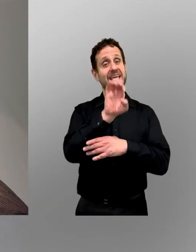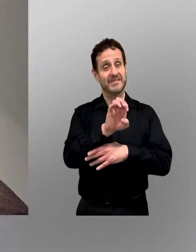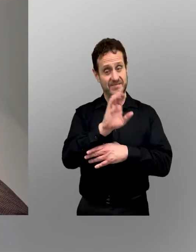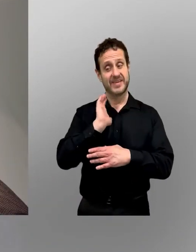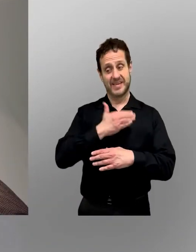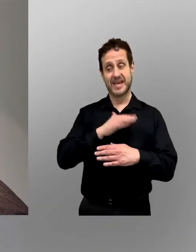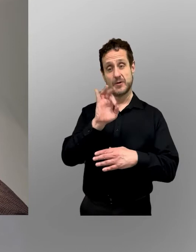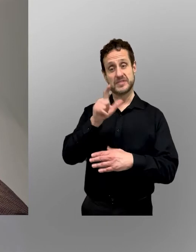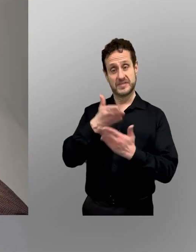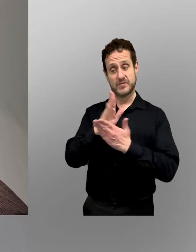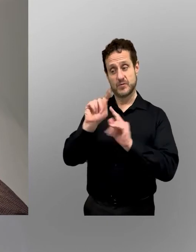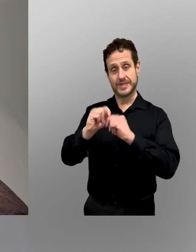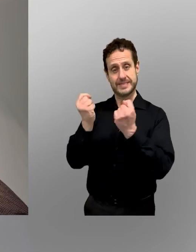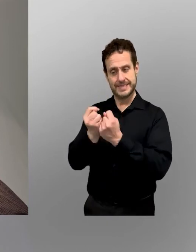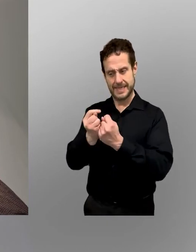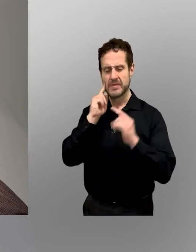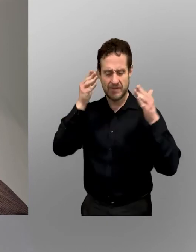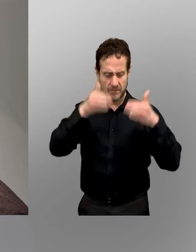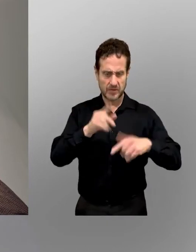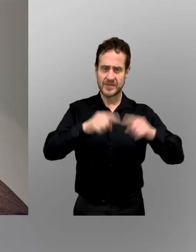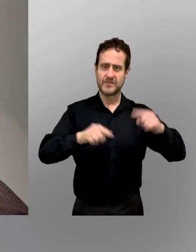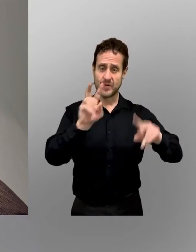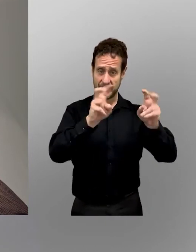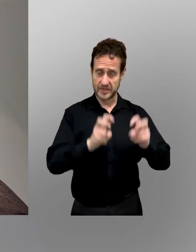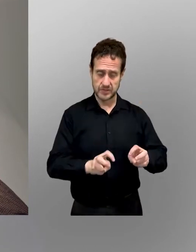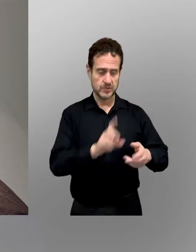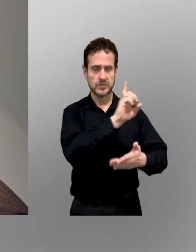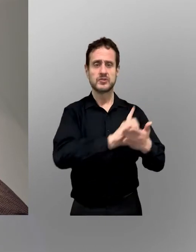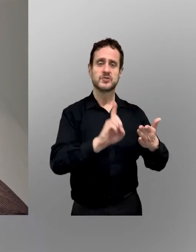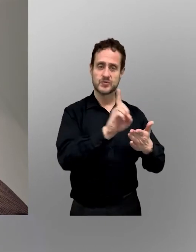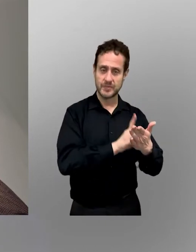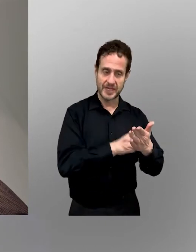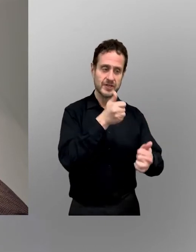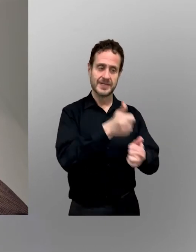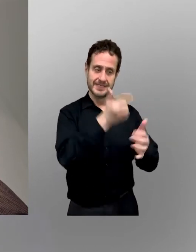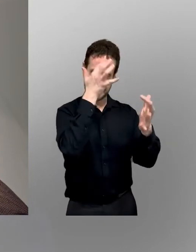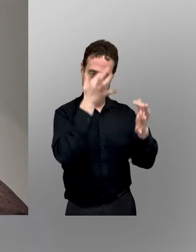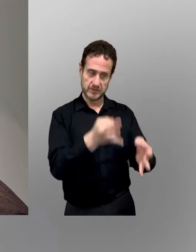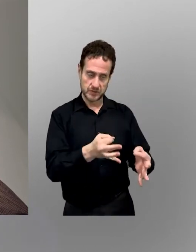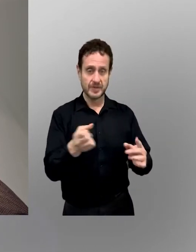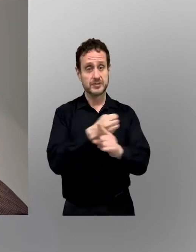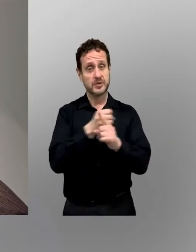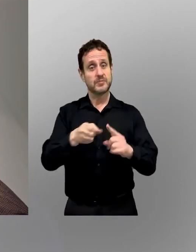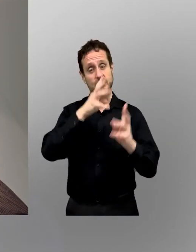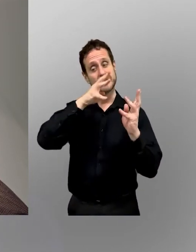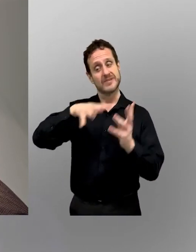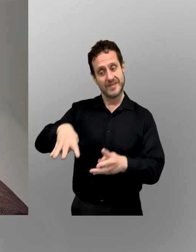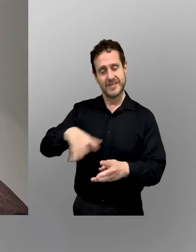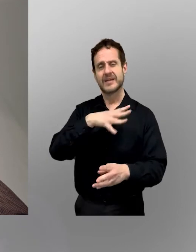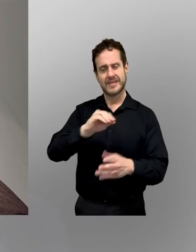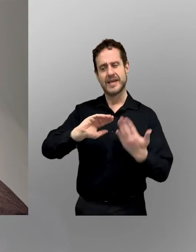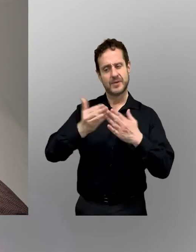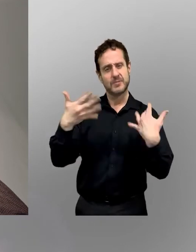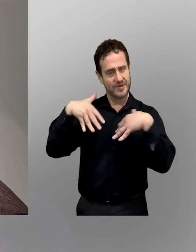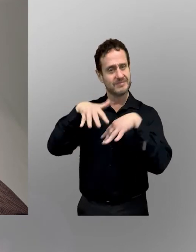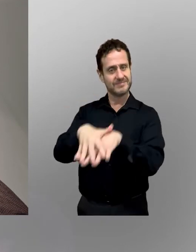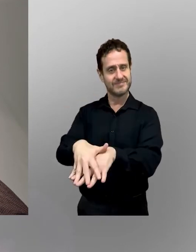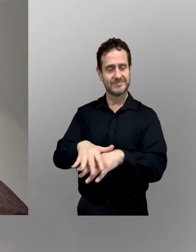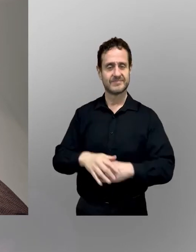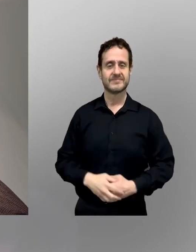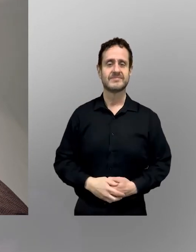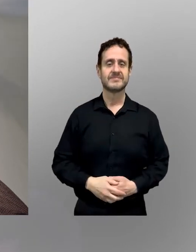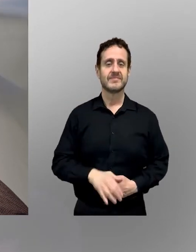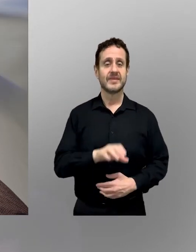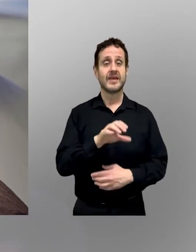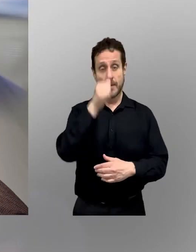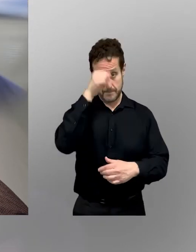Our civil rights team focuses on a range of issues, including discrimination, self-determination, abuse and neglect, and community